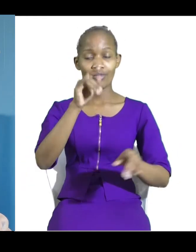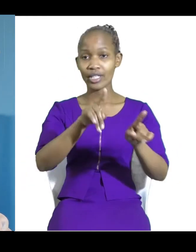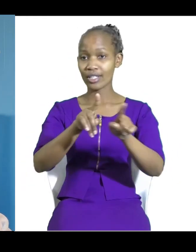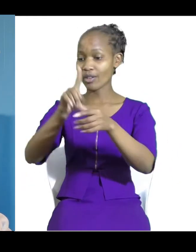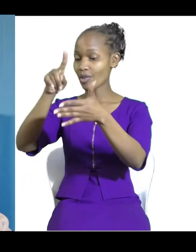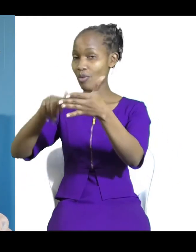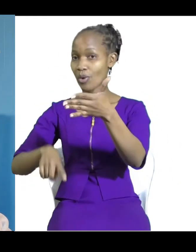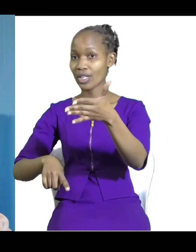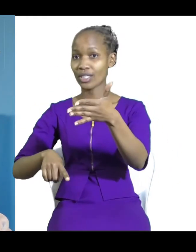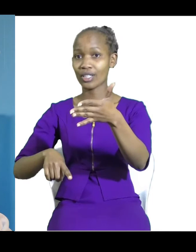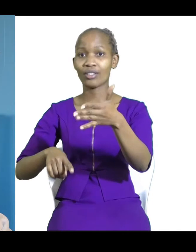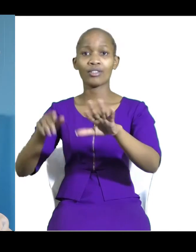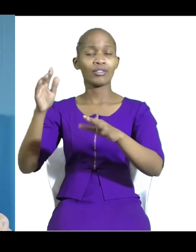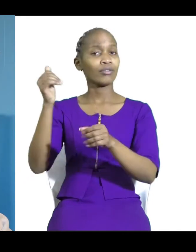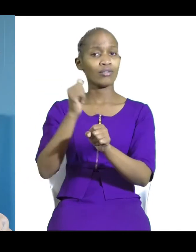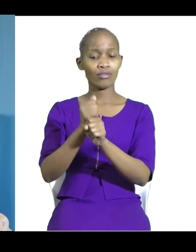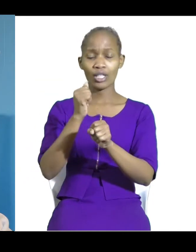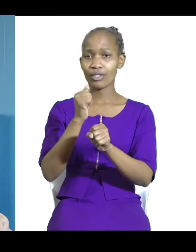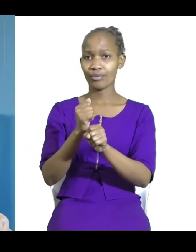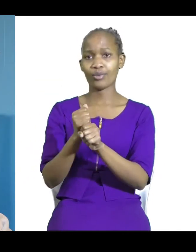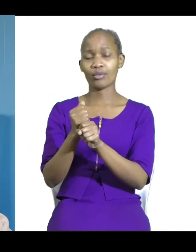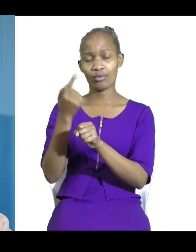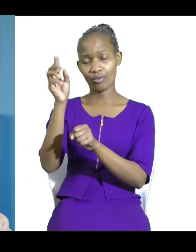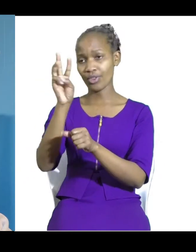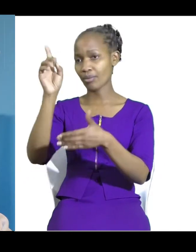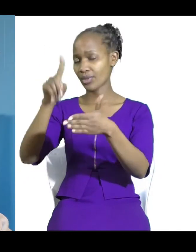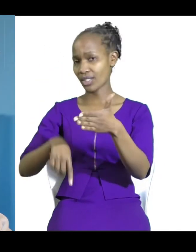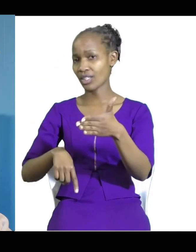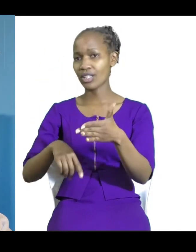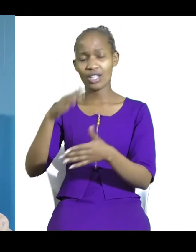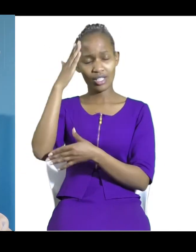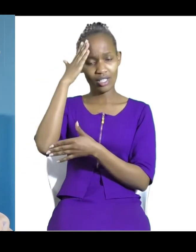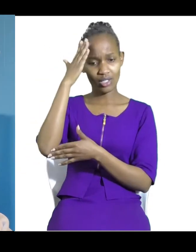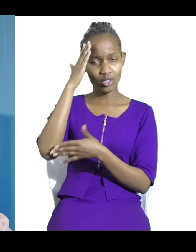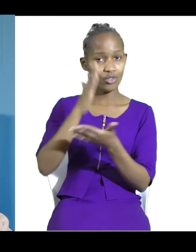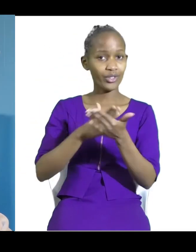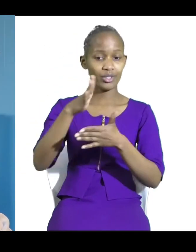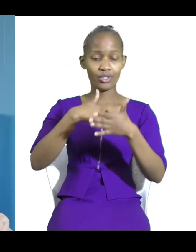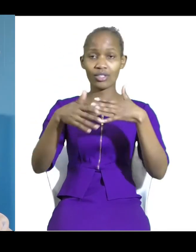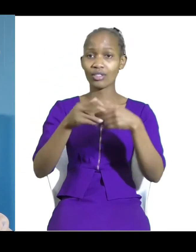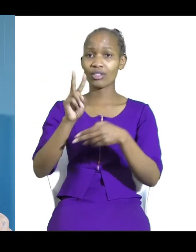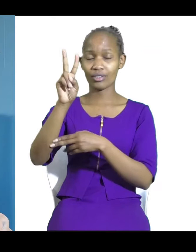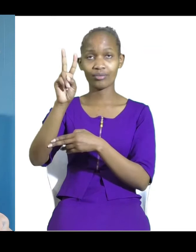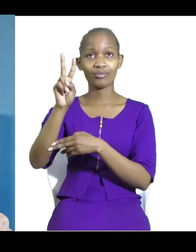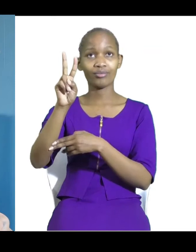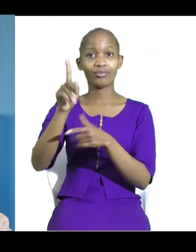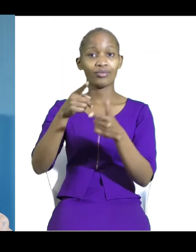like, and what sustainable employment for them looks like, because I know you've actually been able to, through Science TV and Assistol, actually employ quite